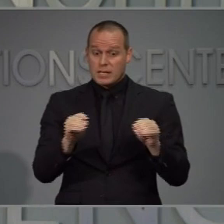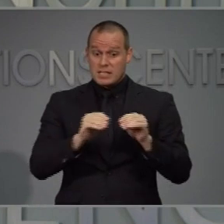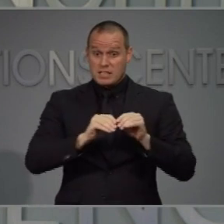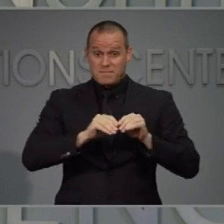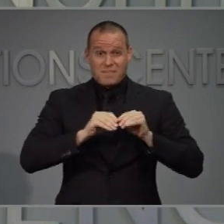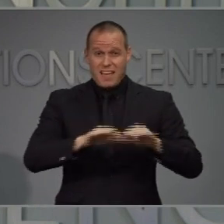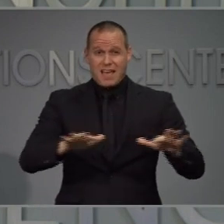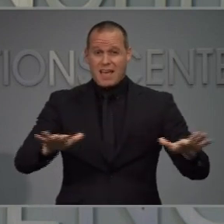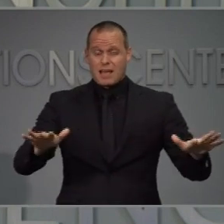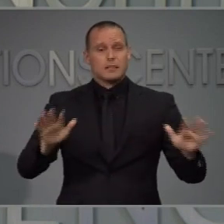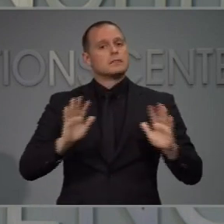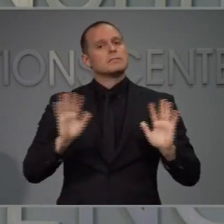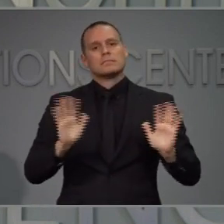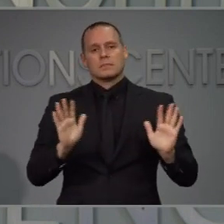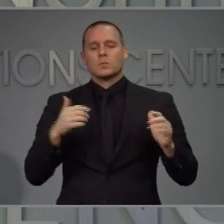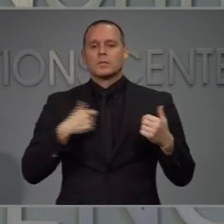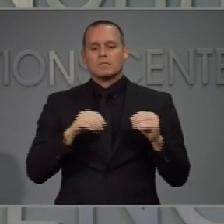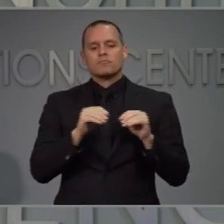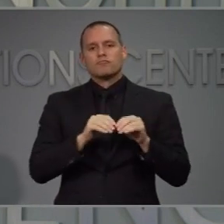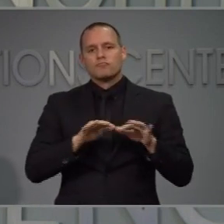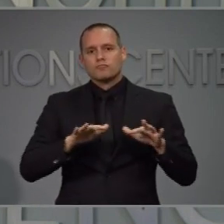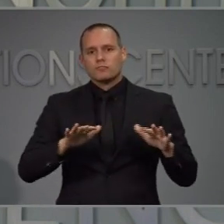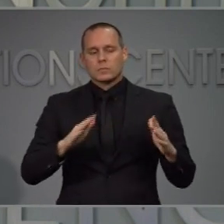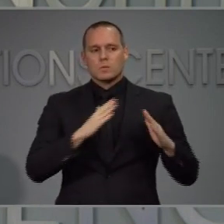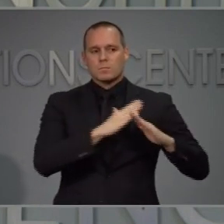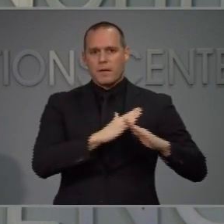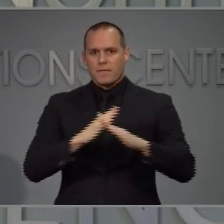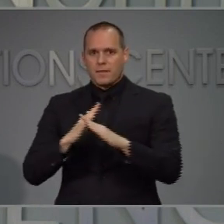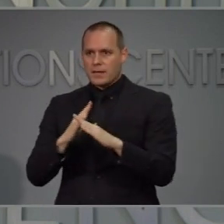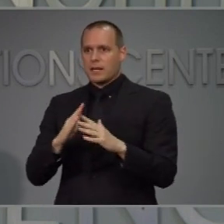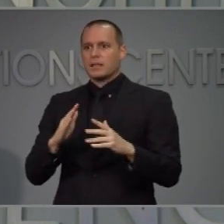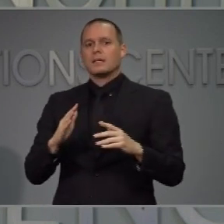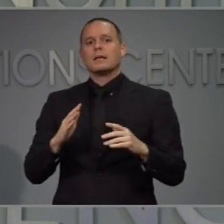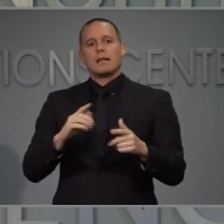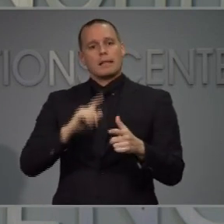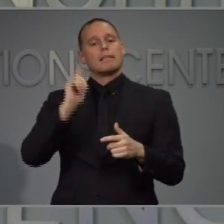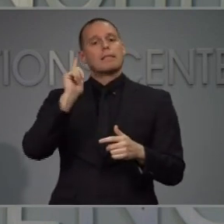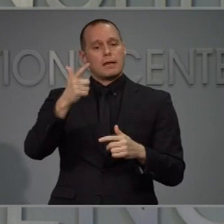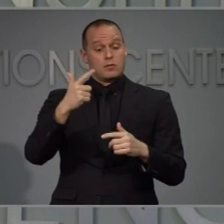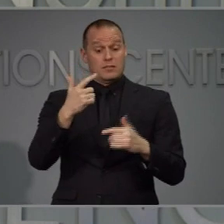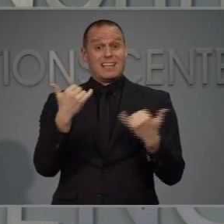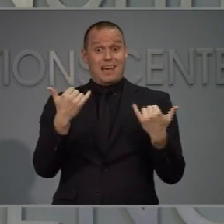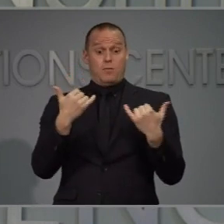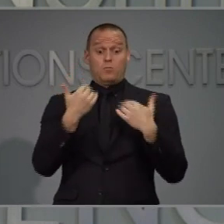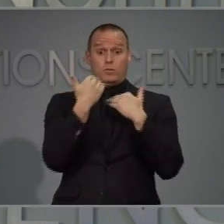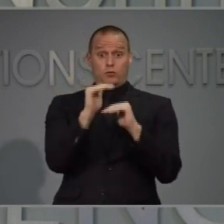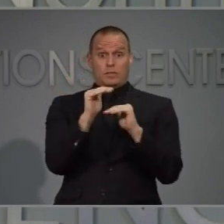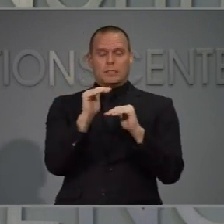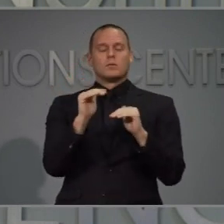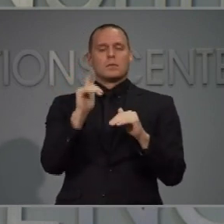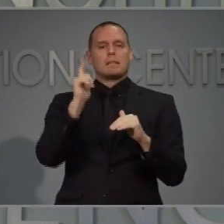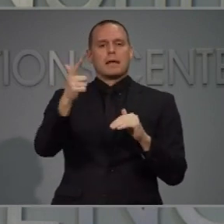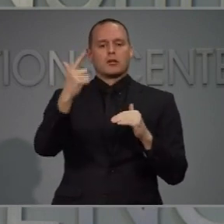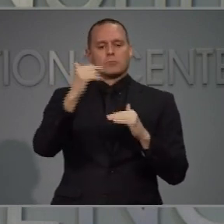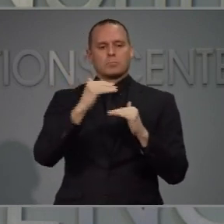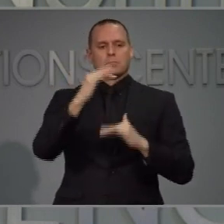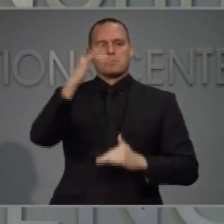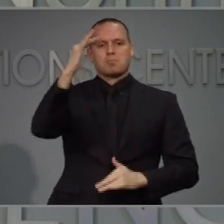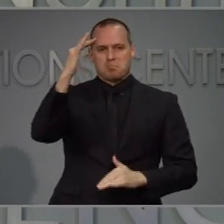begin easing those restrictions. So today, I'm extending the stay-at-home